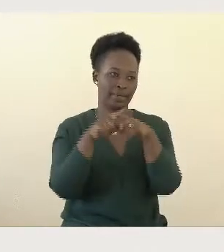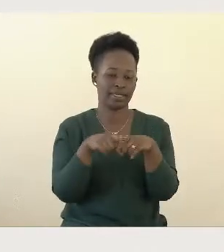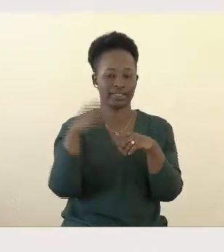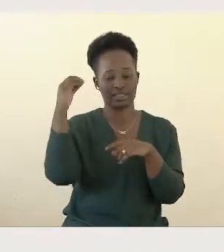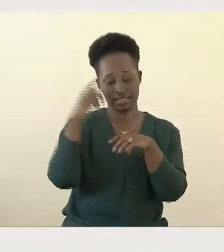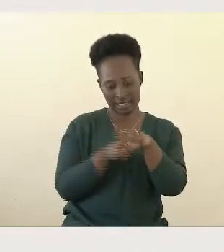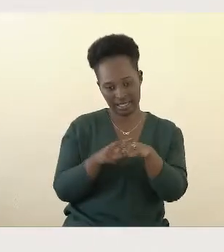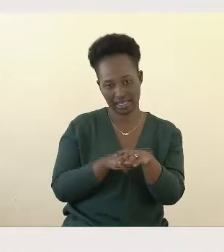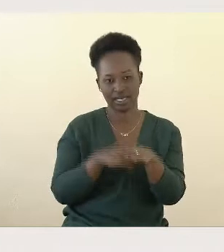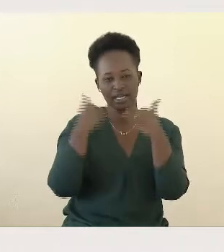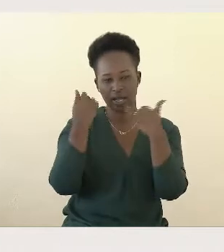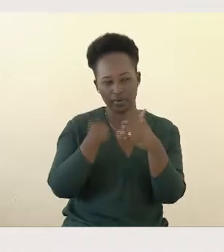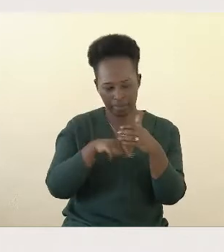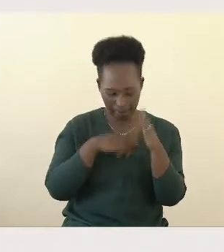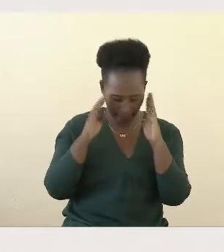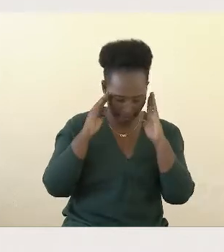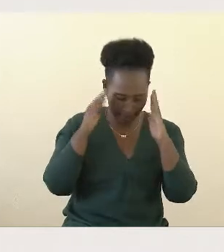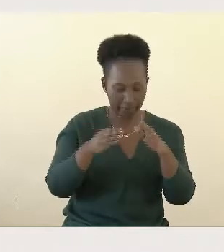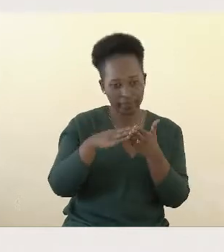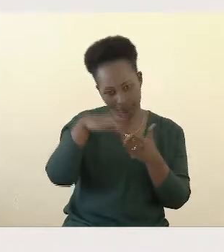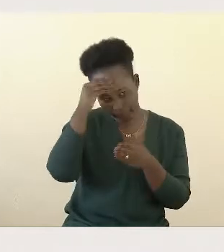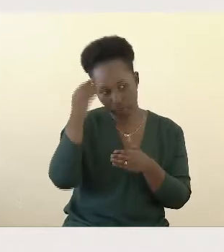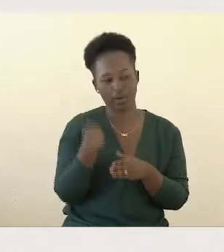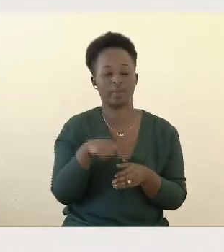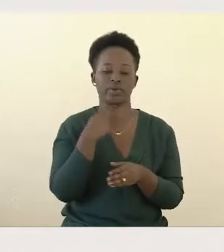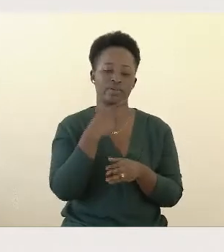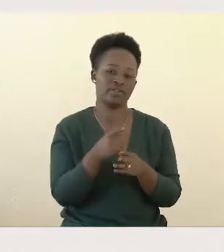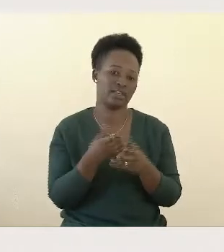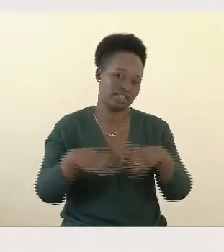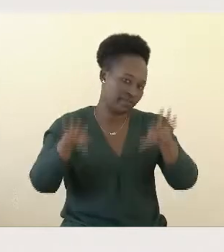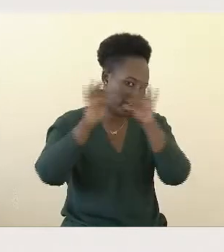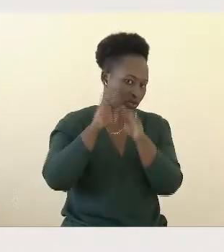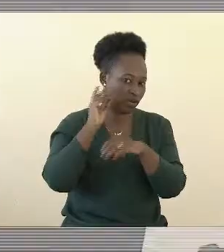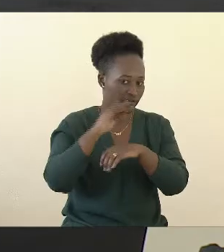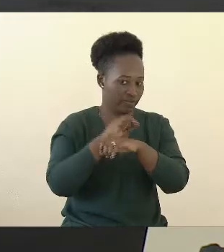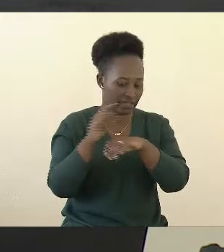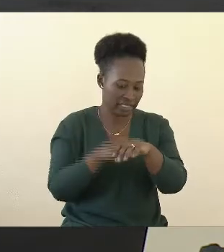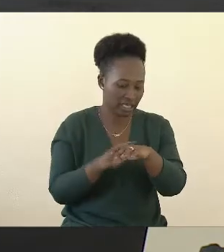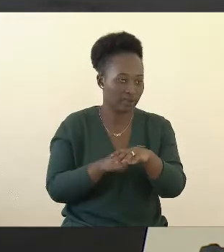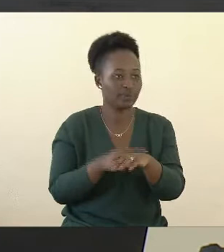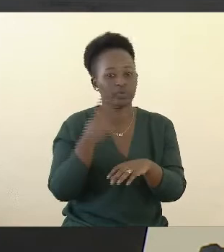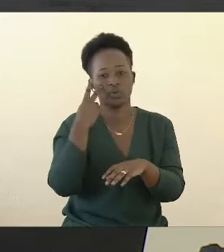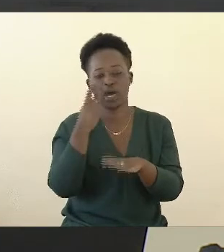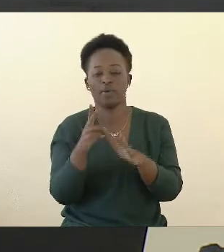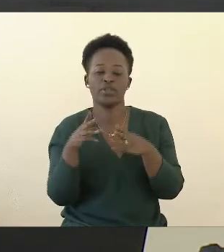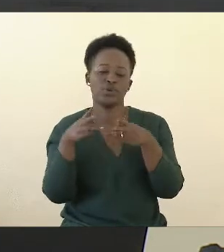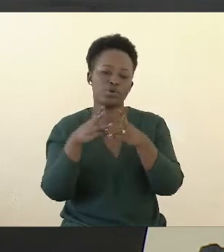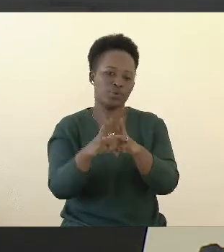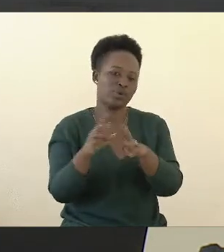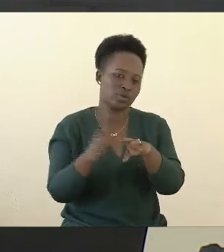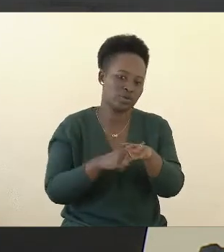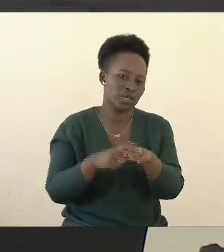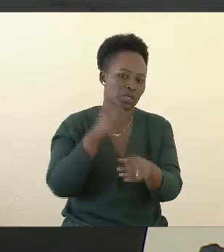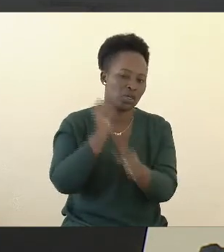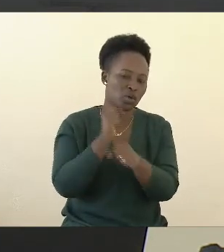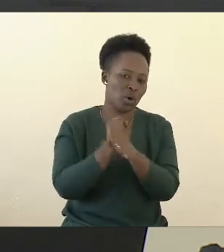now. We've talked about the structure, talked about the function of the skin. We have seen how the skin does the function of regulating